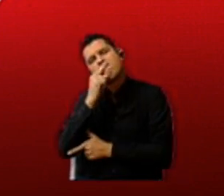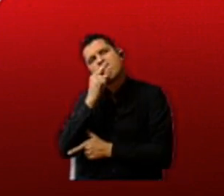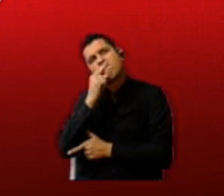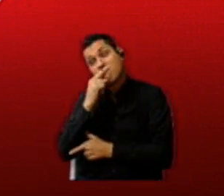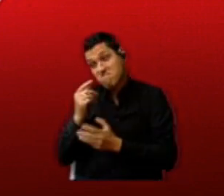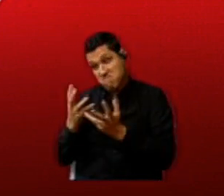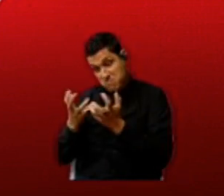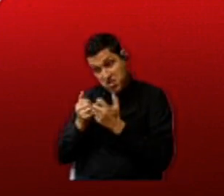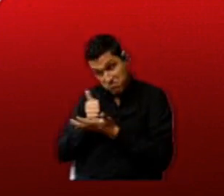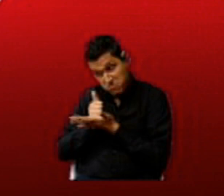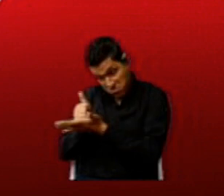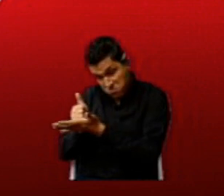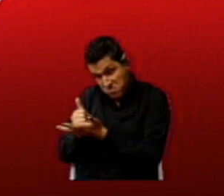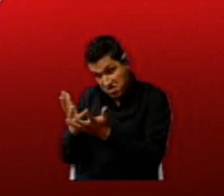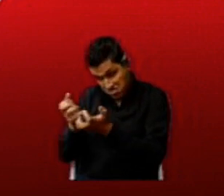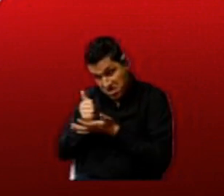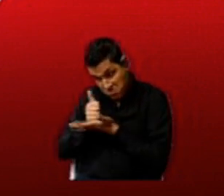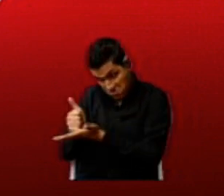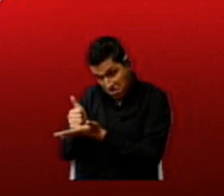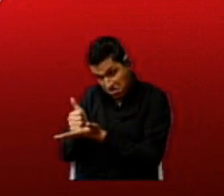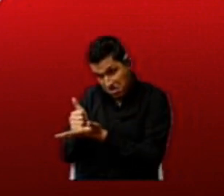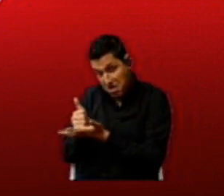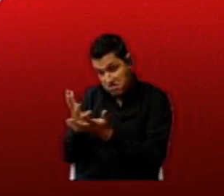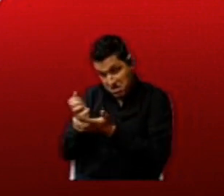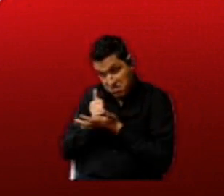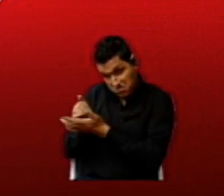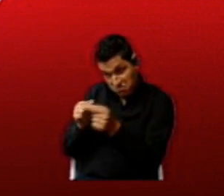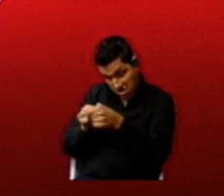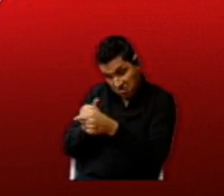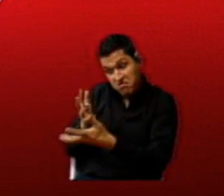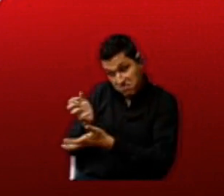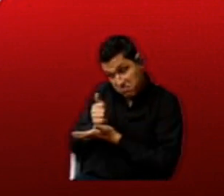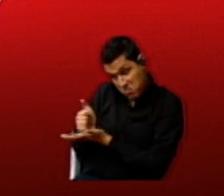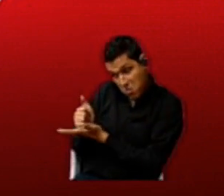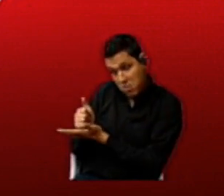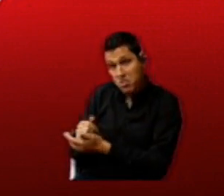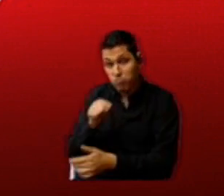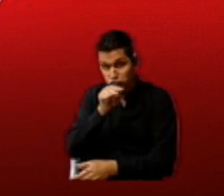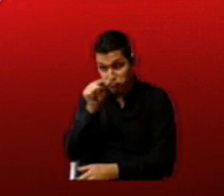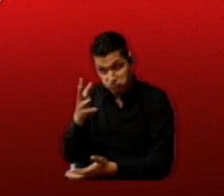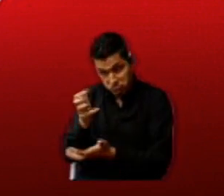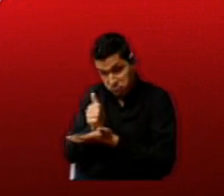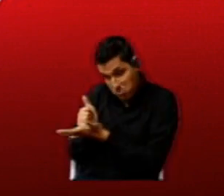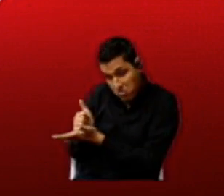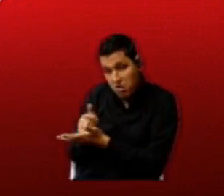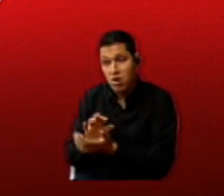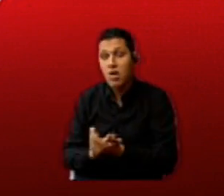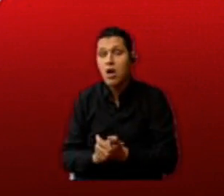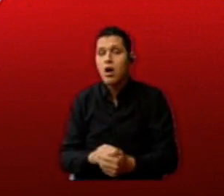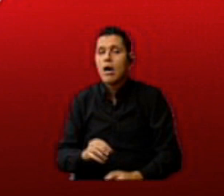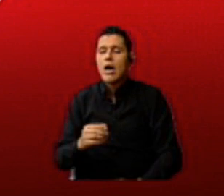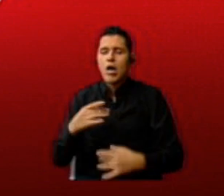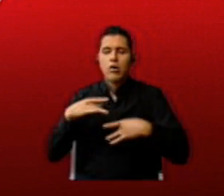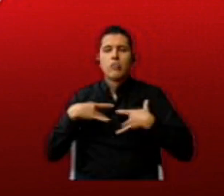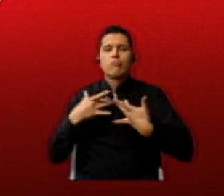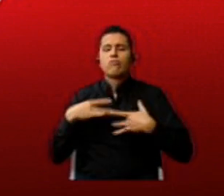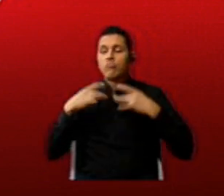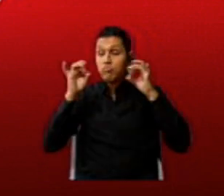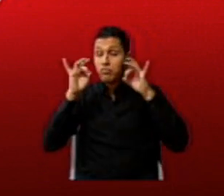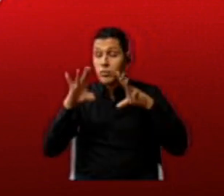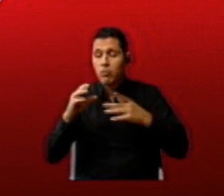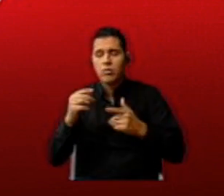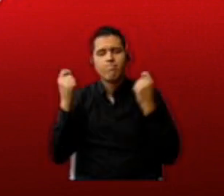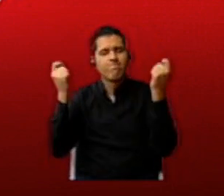help Charlotte? ¿Quieren ayudarle ustedes a Charlotte? A, Australians celebrate their